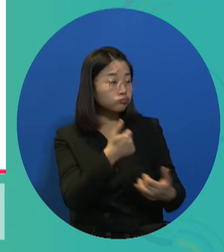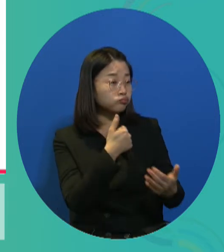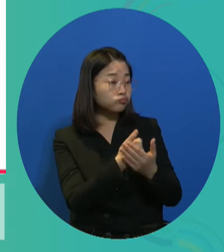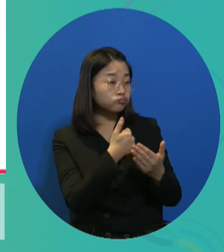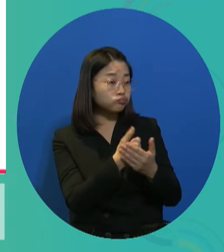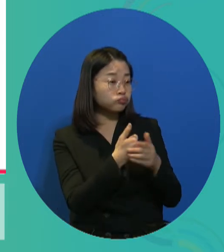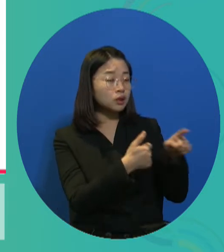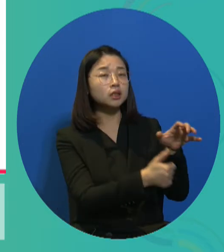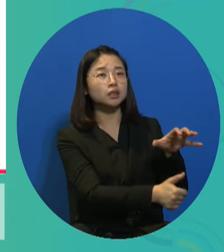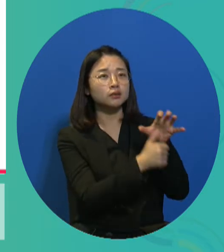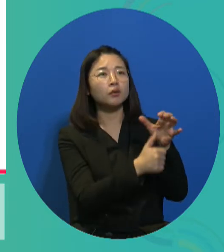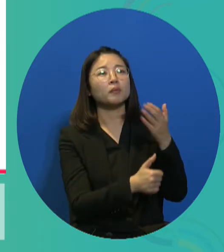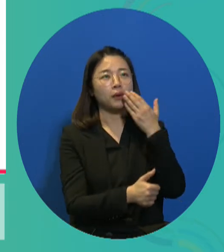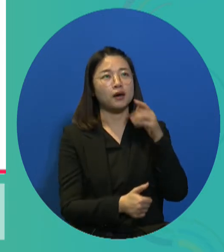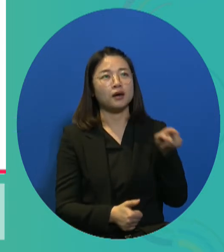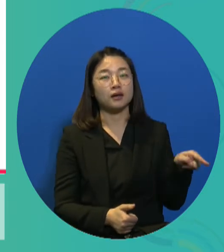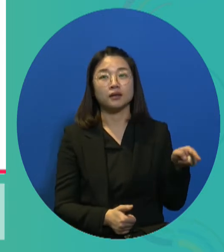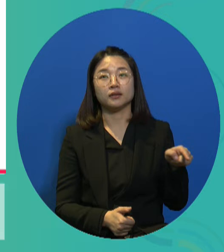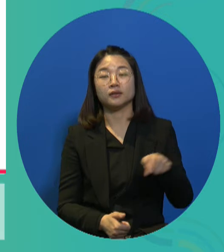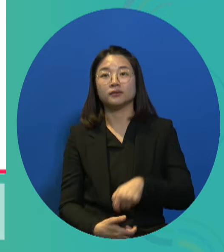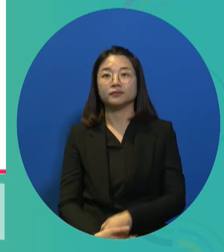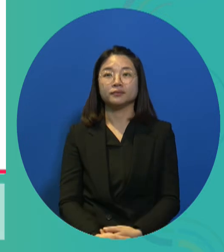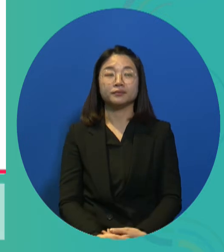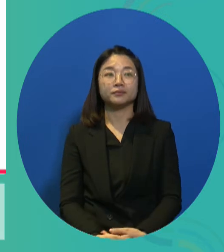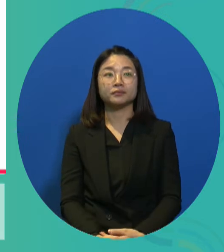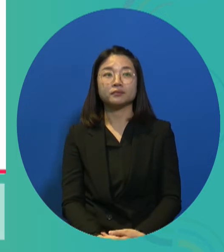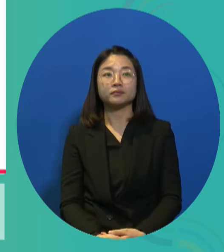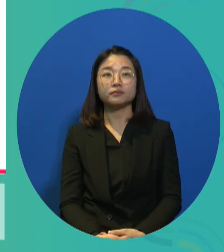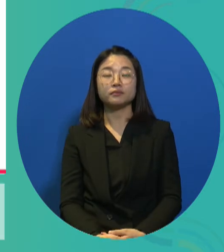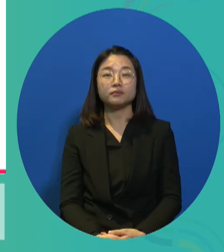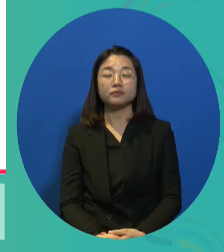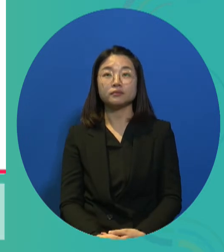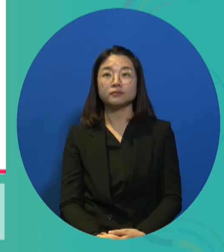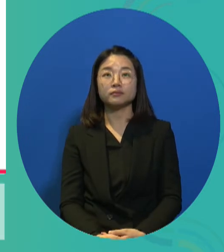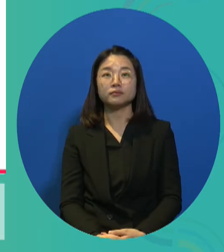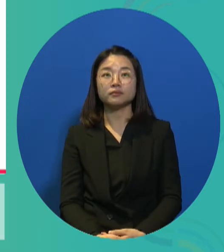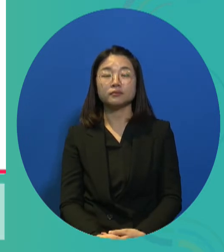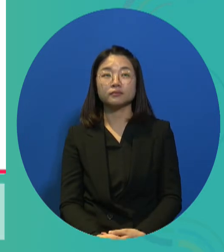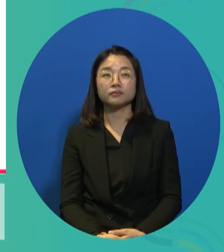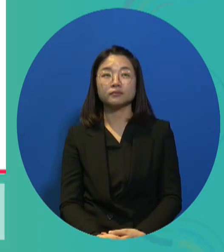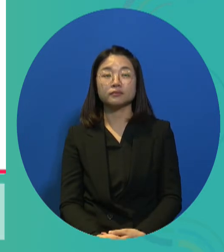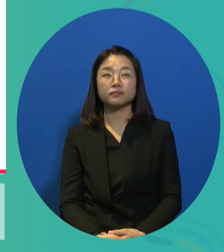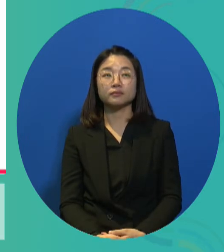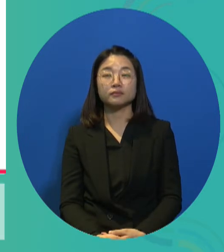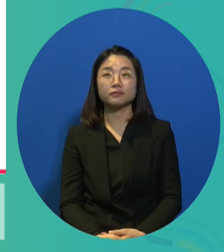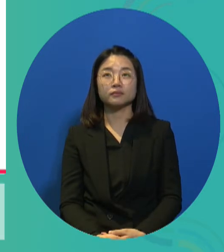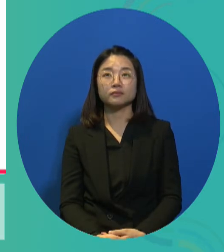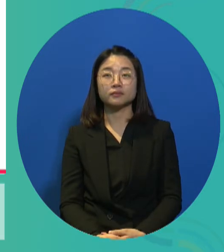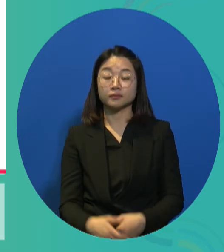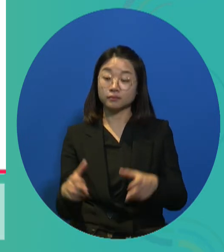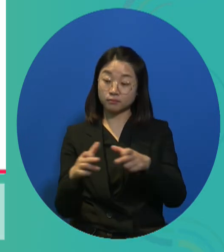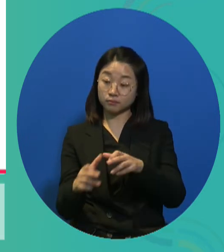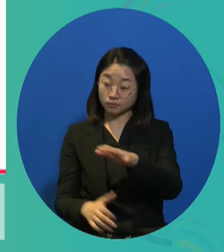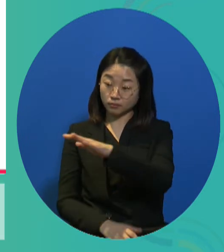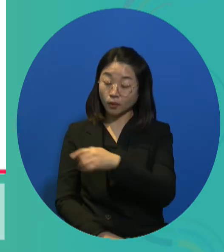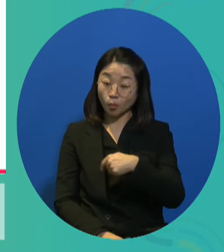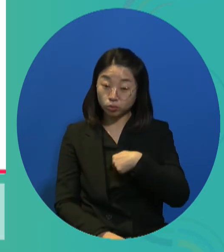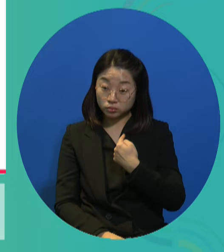convention, victims can utilize the optional protocol as a complaint process. And as